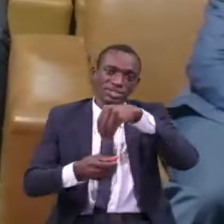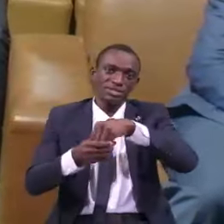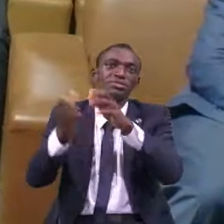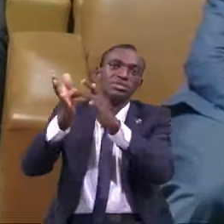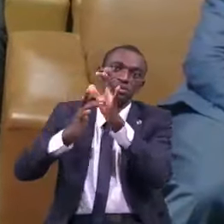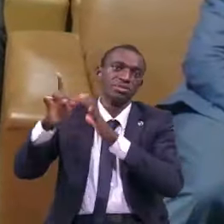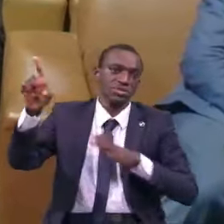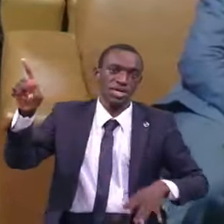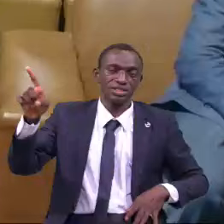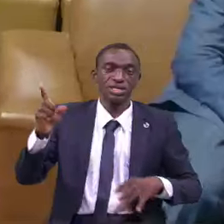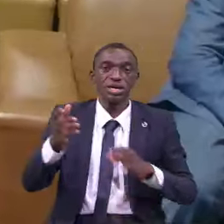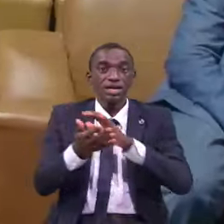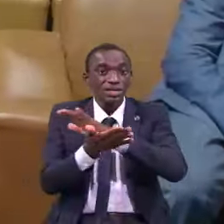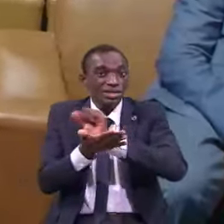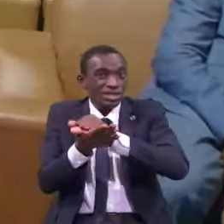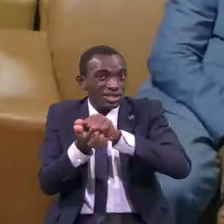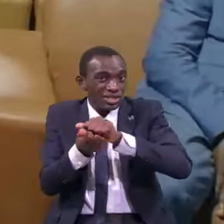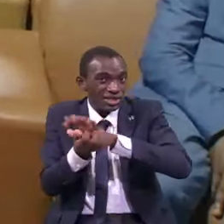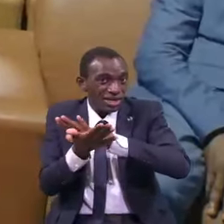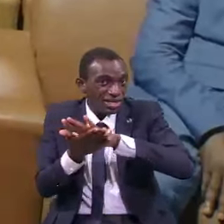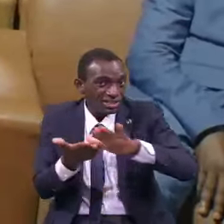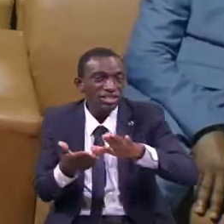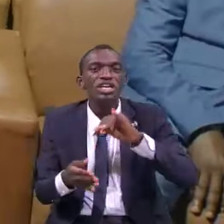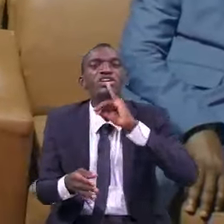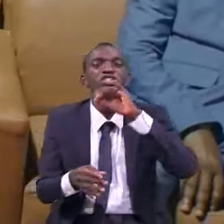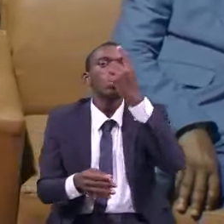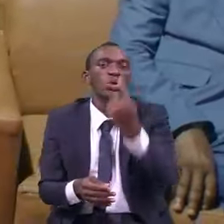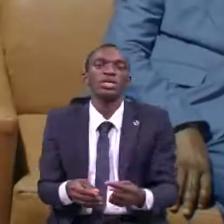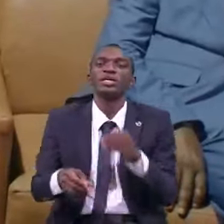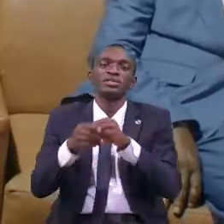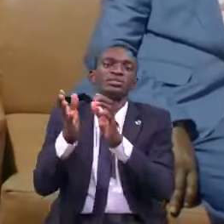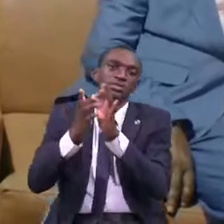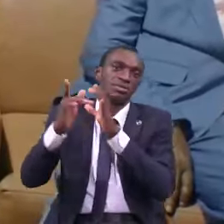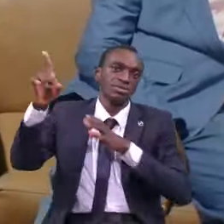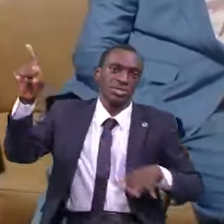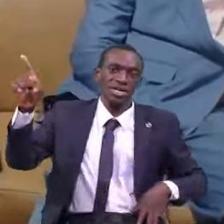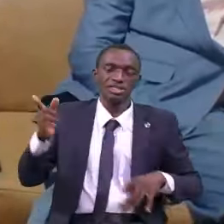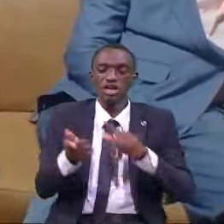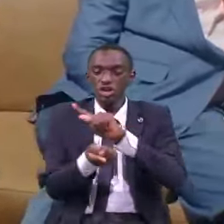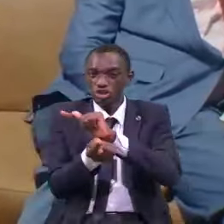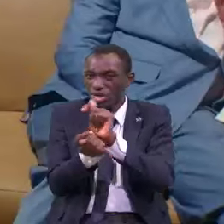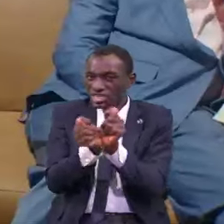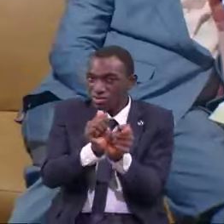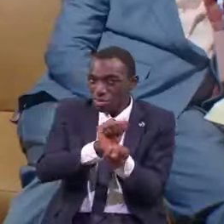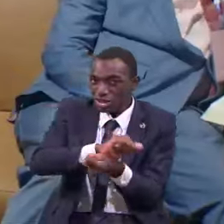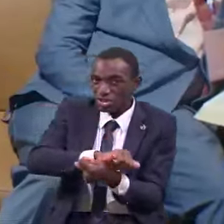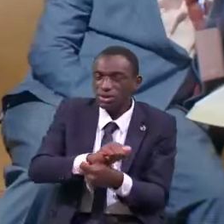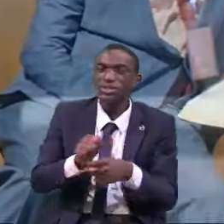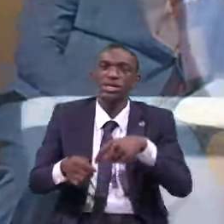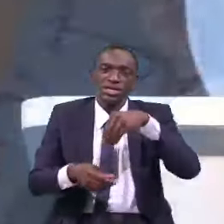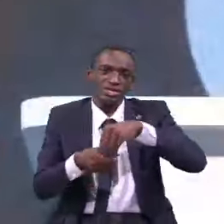Cleansing is only in Christ. Transformation is only in Christ. And as you come to